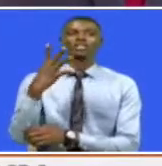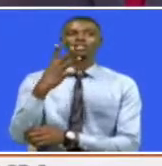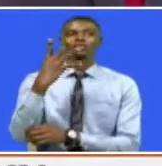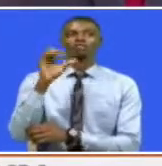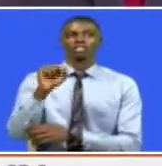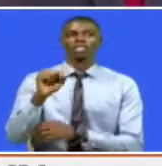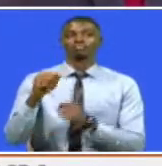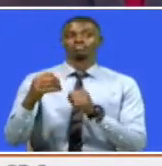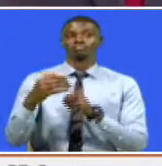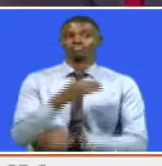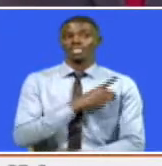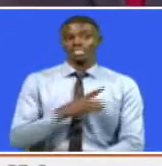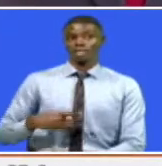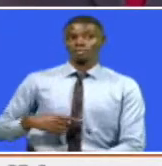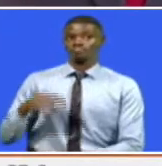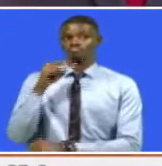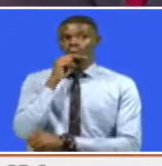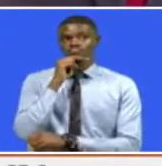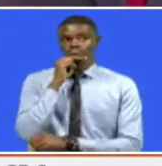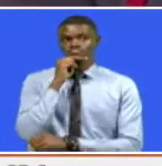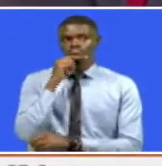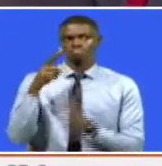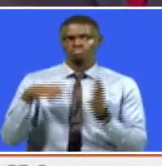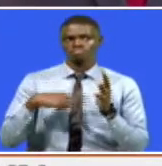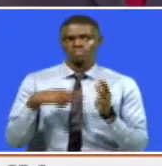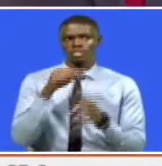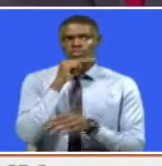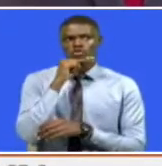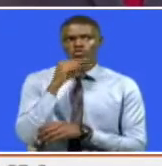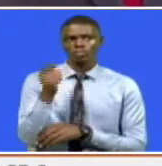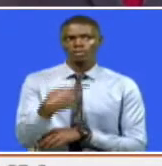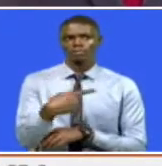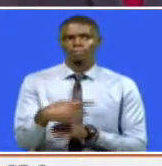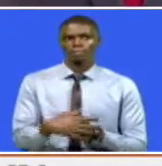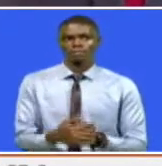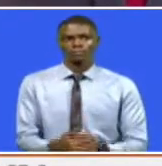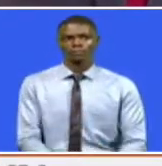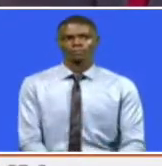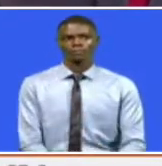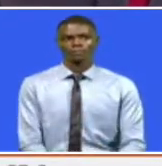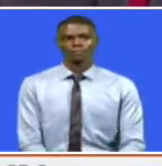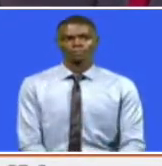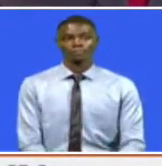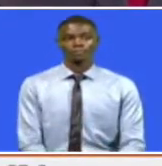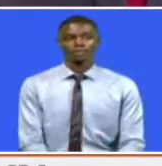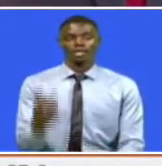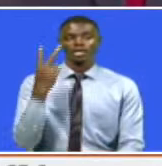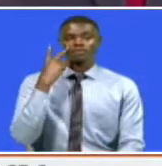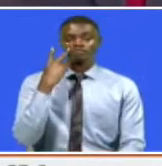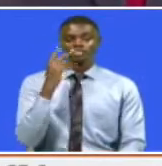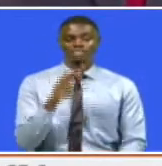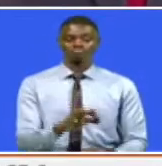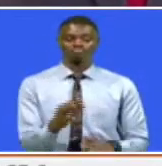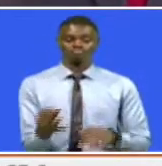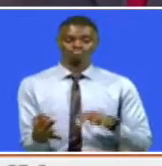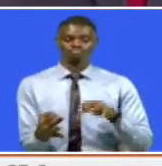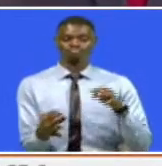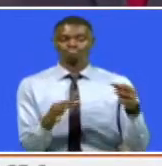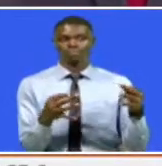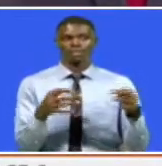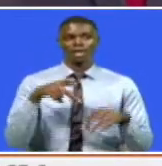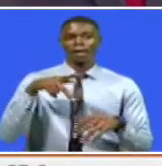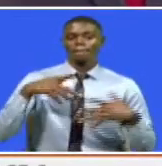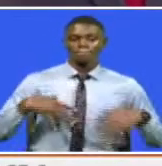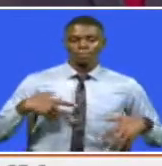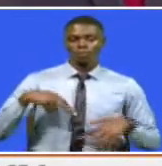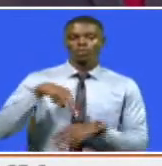4,449 as at December. That was November. What I read was November. And if you see the statistics, pedestrians